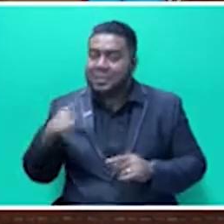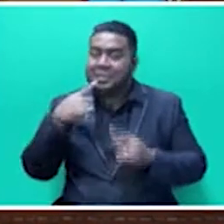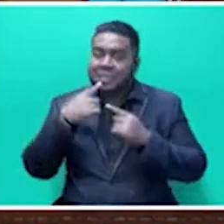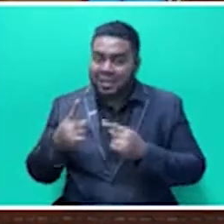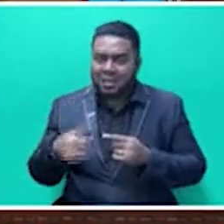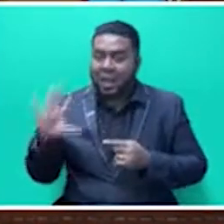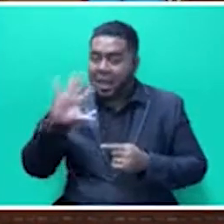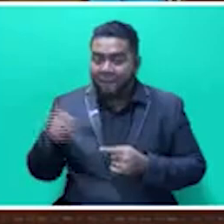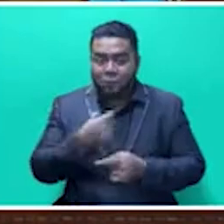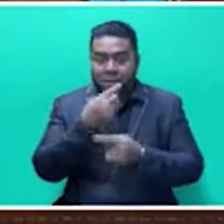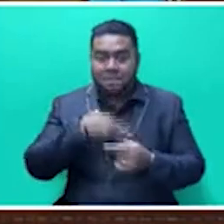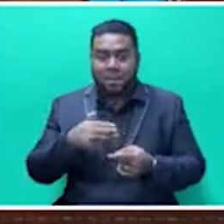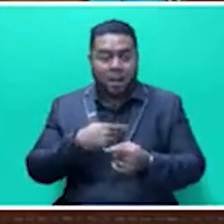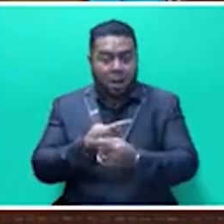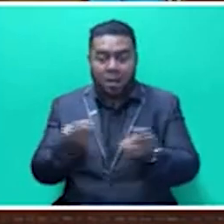that every member